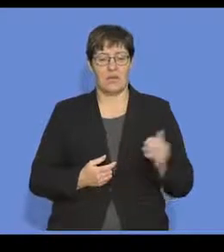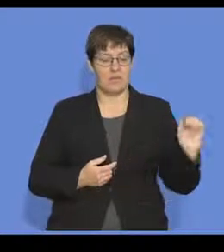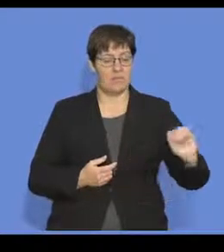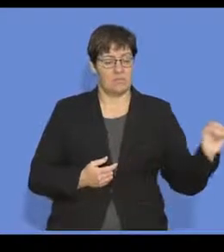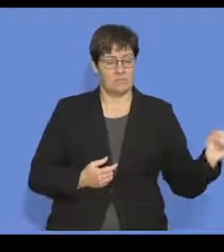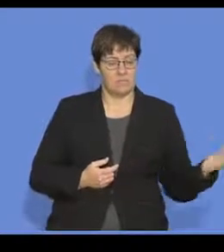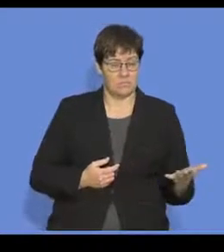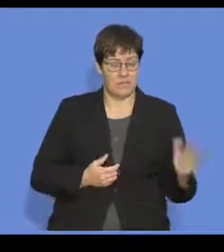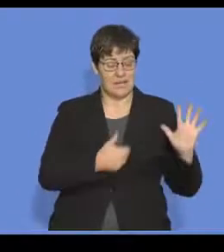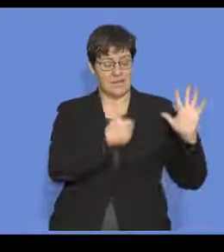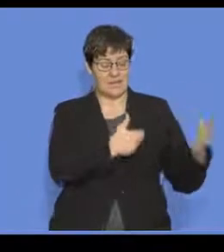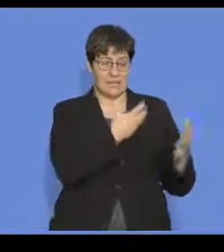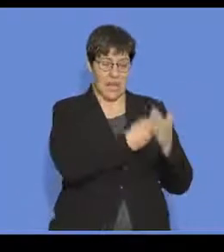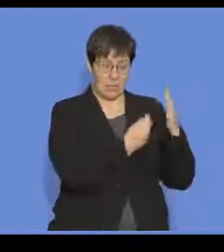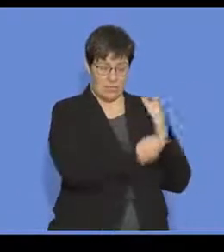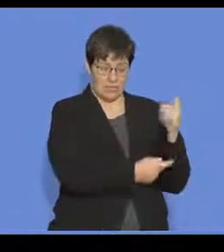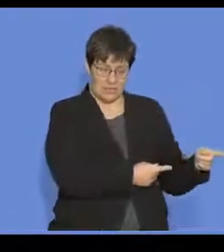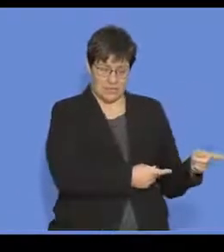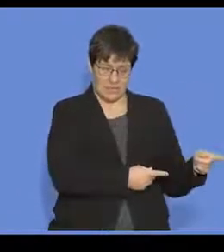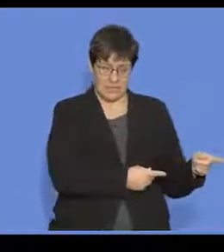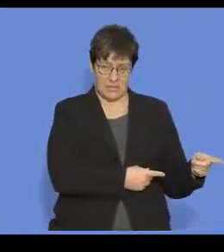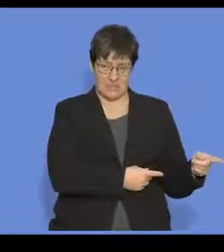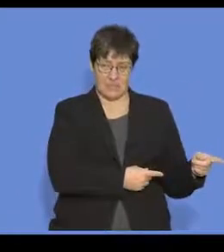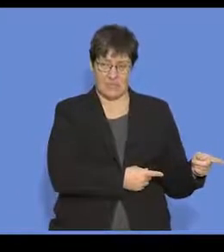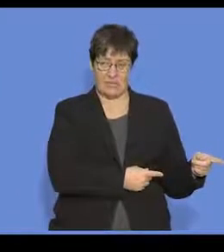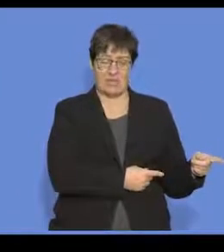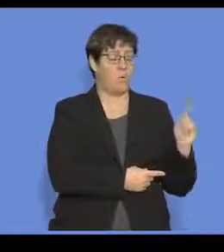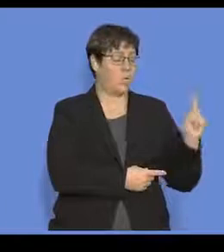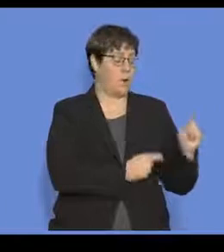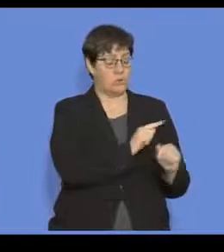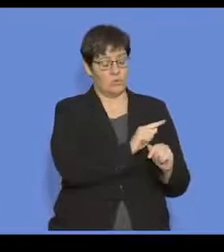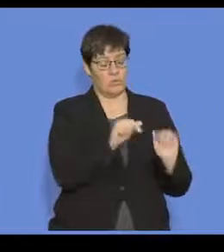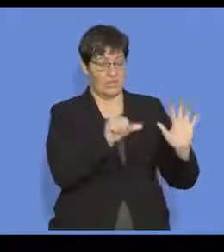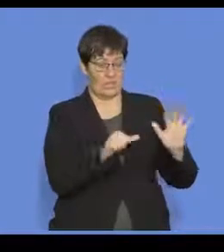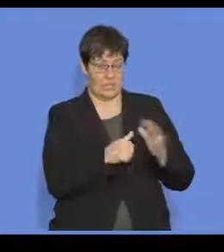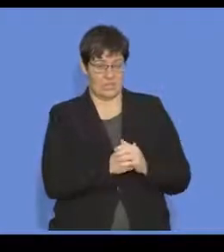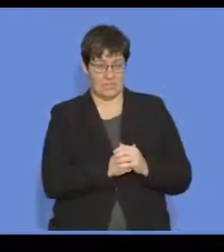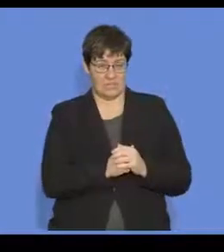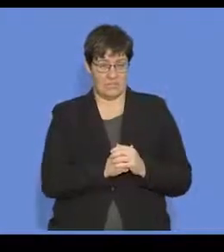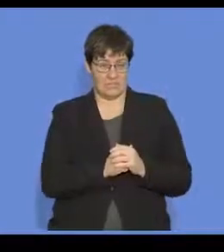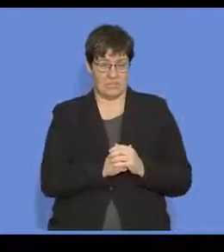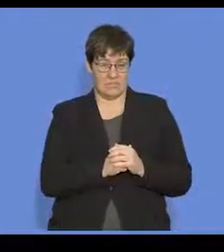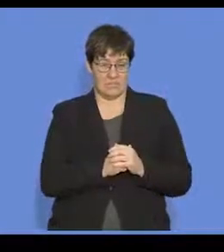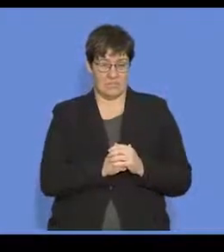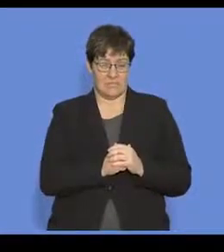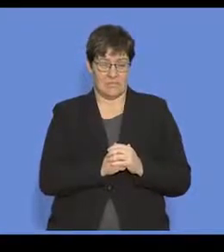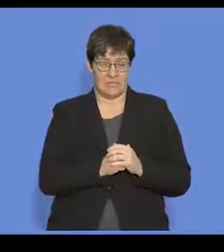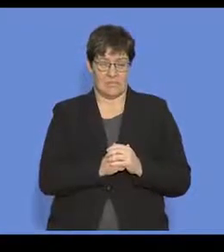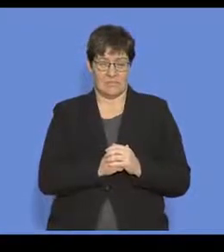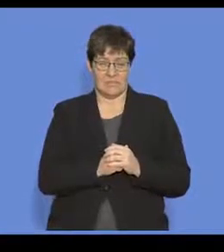the roll of a die has 6 possible outcomes. We did say it's 1 all the way to 6.